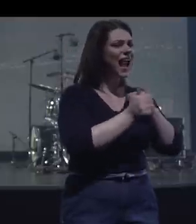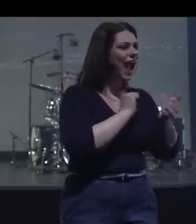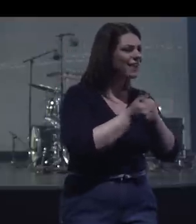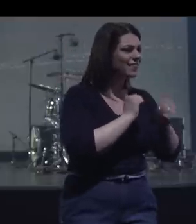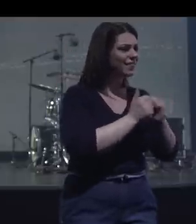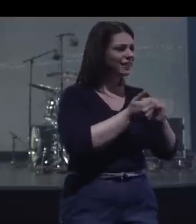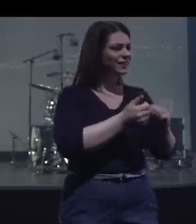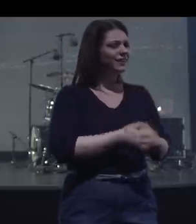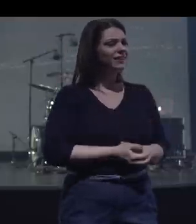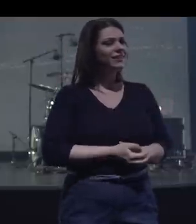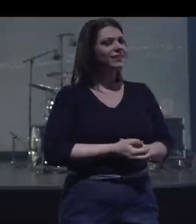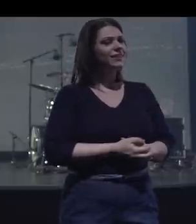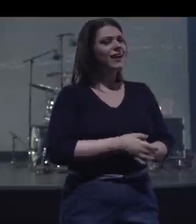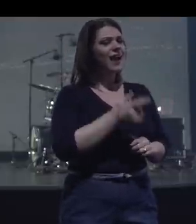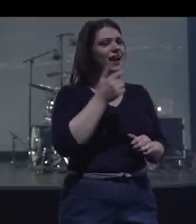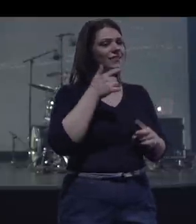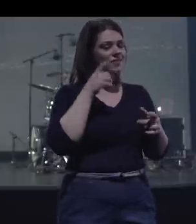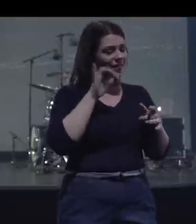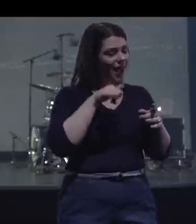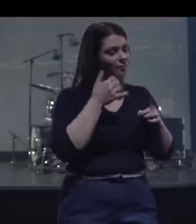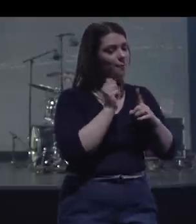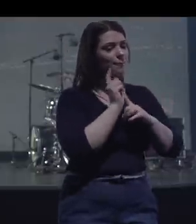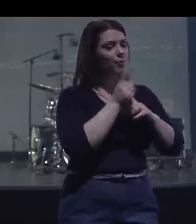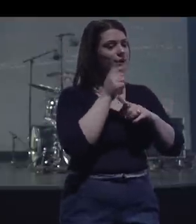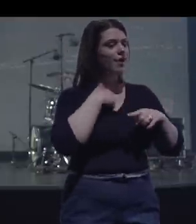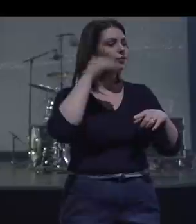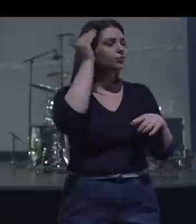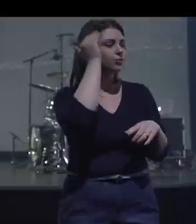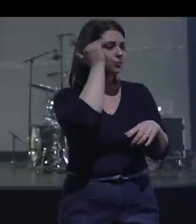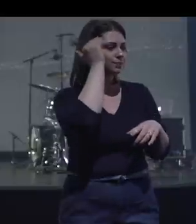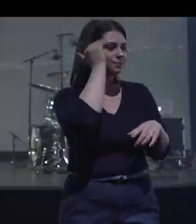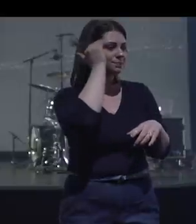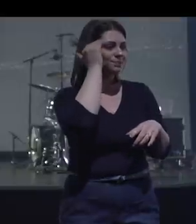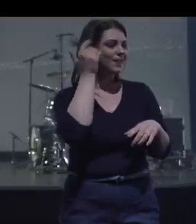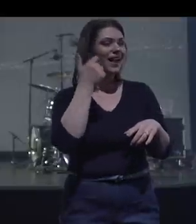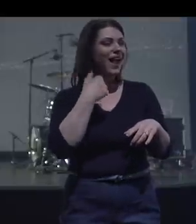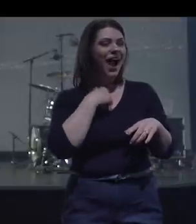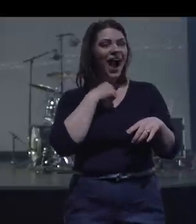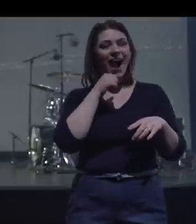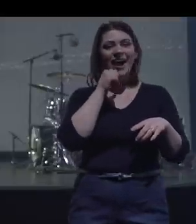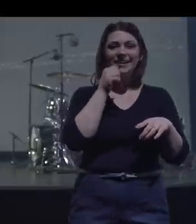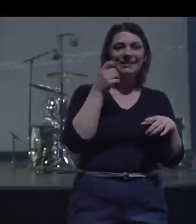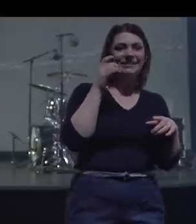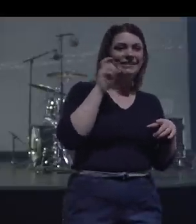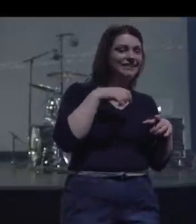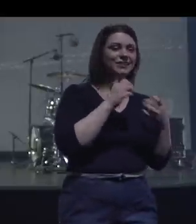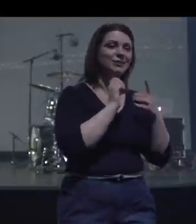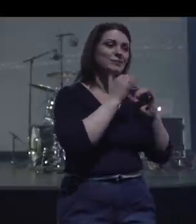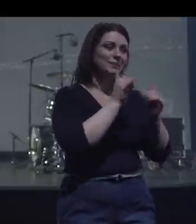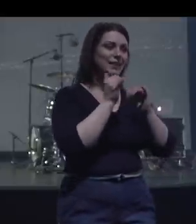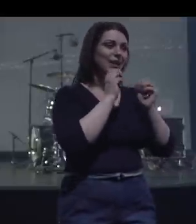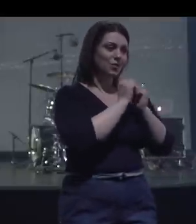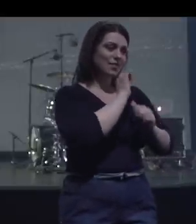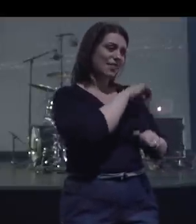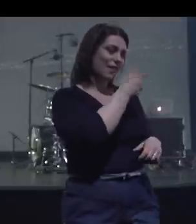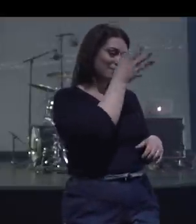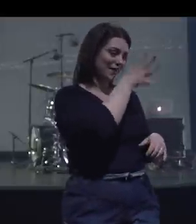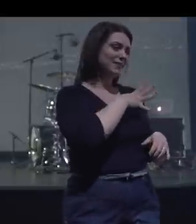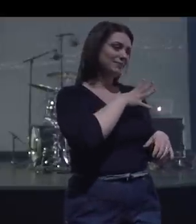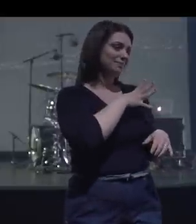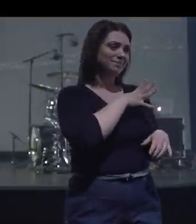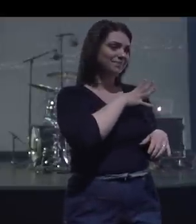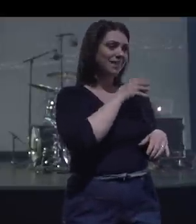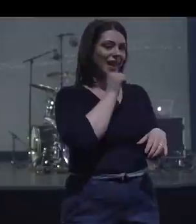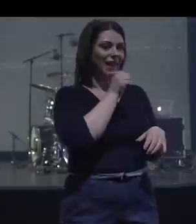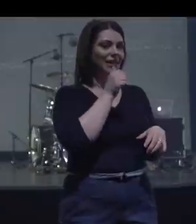like I knew, like I had no business being on the same basketball court as that cat. I